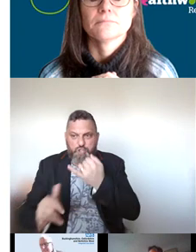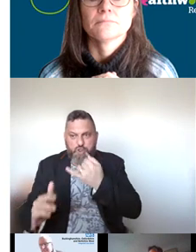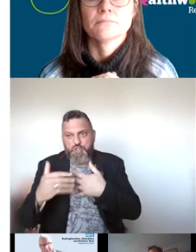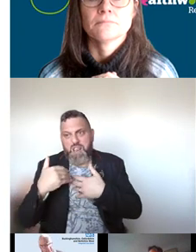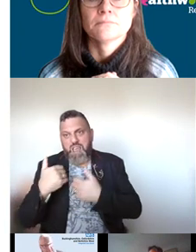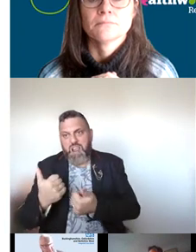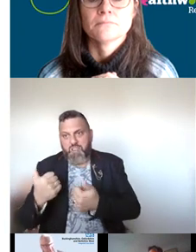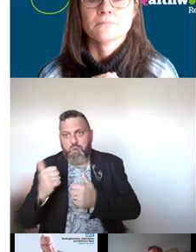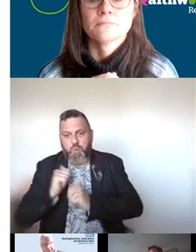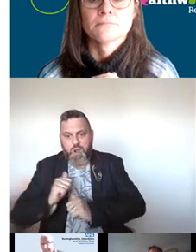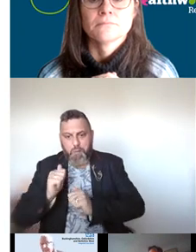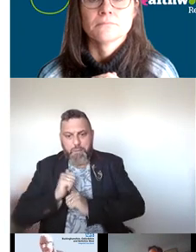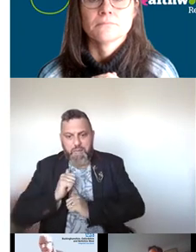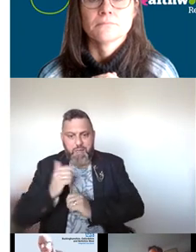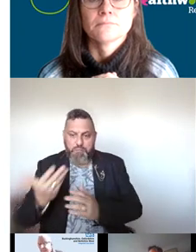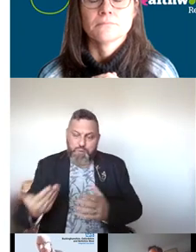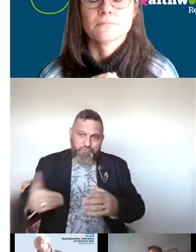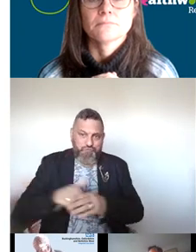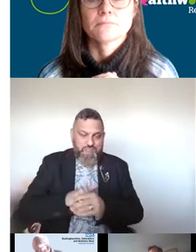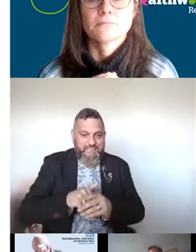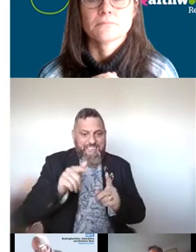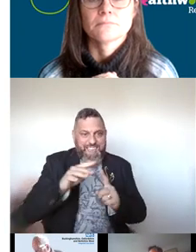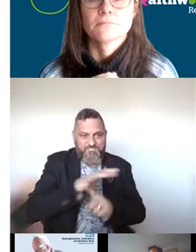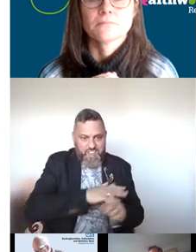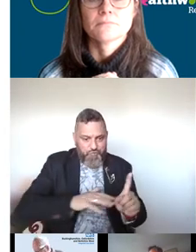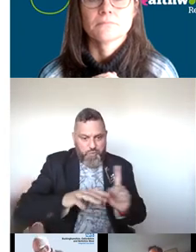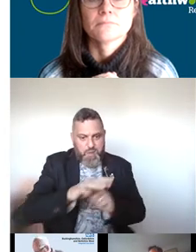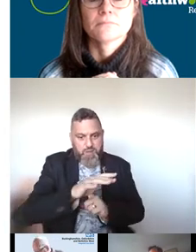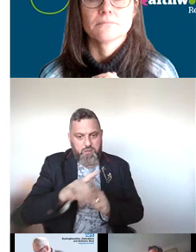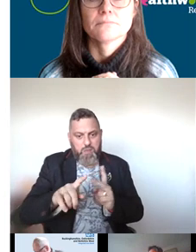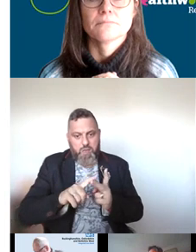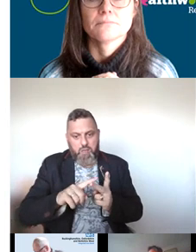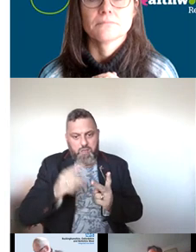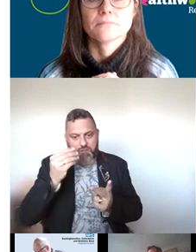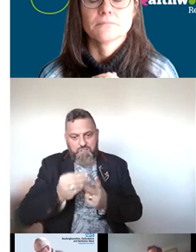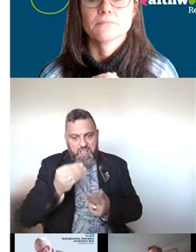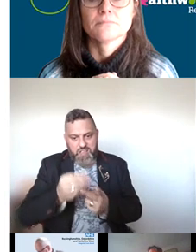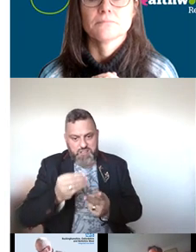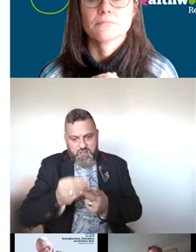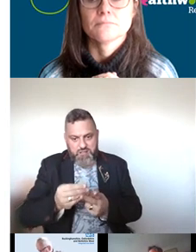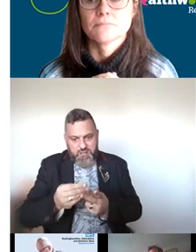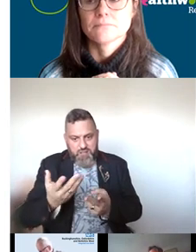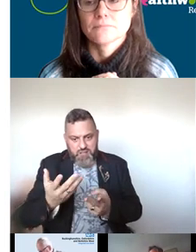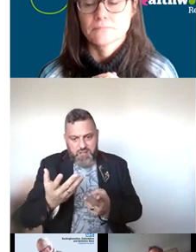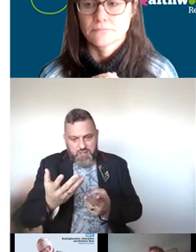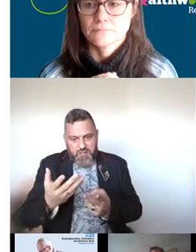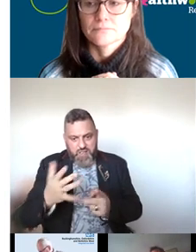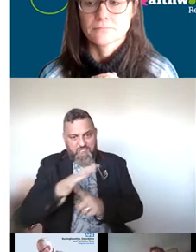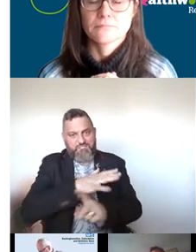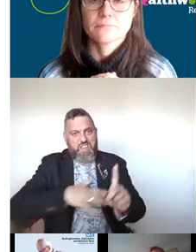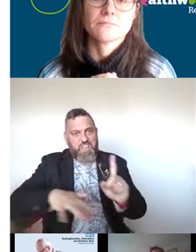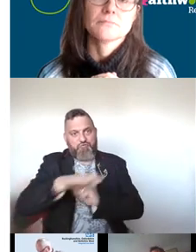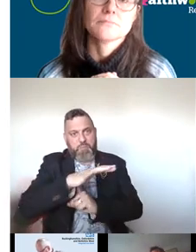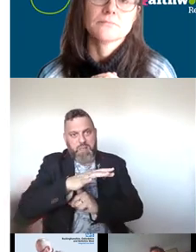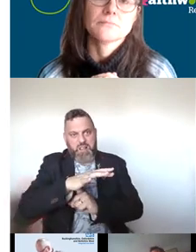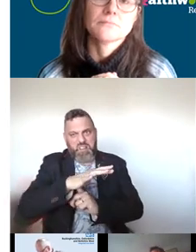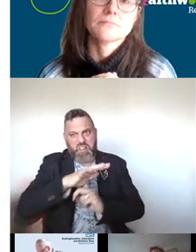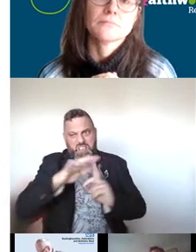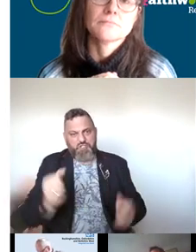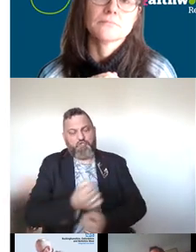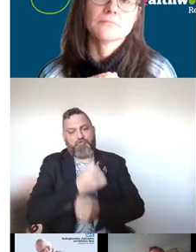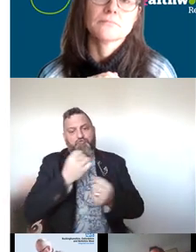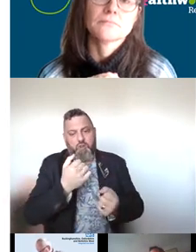lens. But bringing in that economic and environmental is absolutely crucial. I mean, the environmental conversation hasn't come through strongly today,